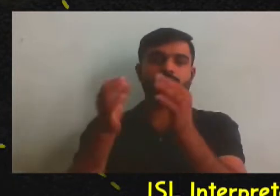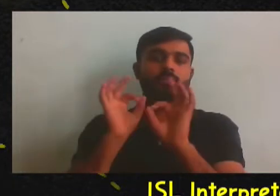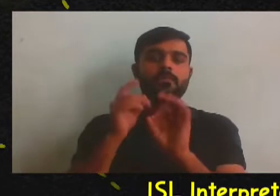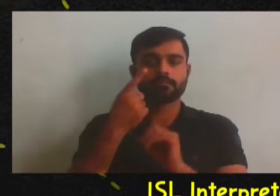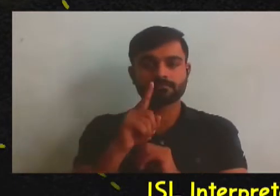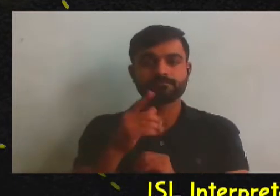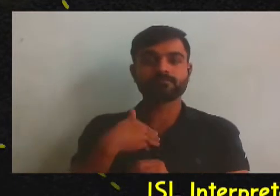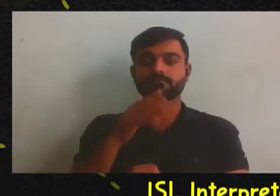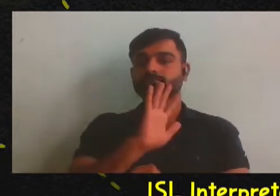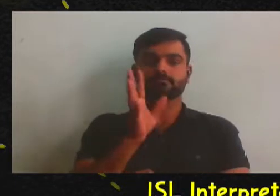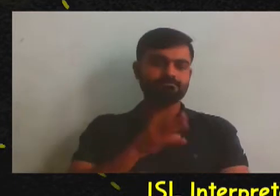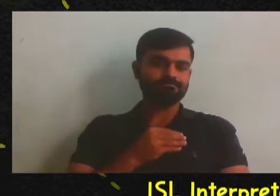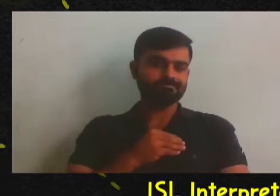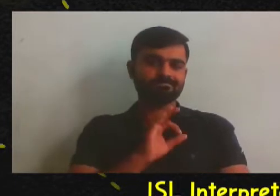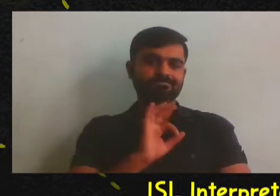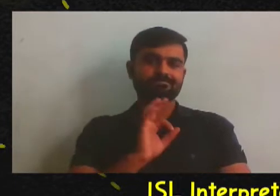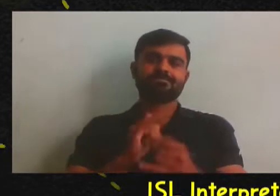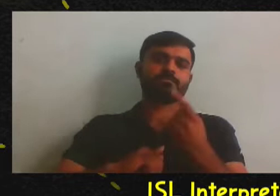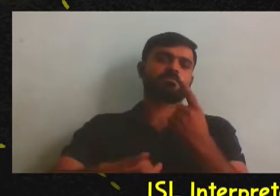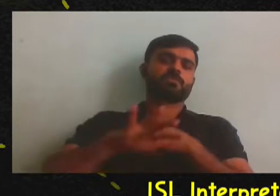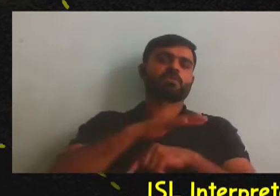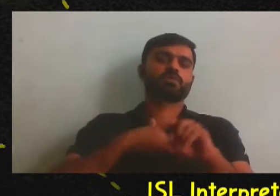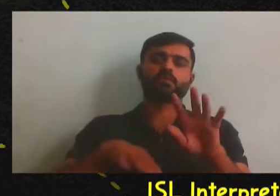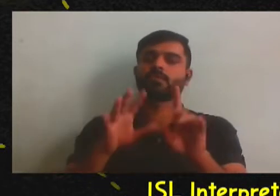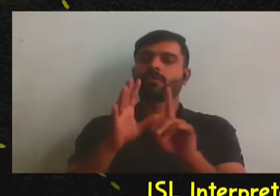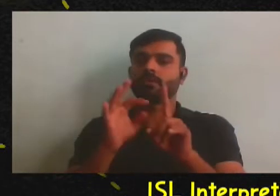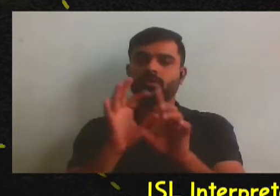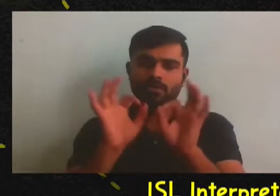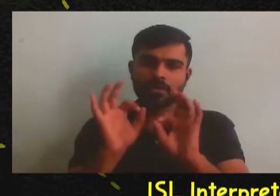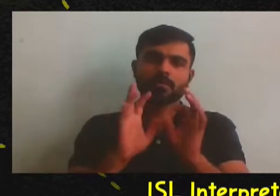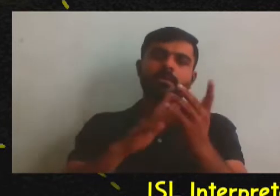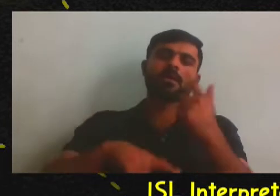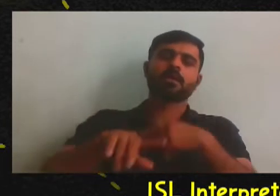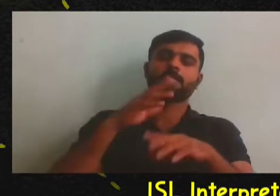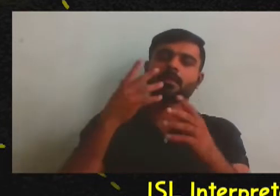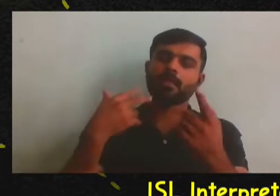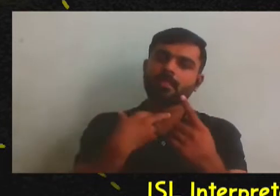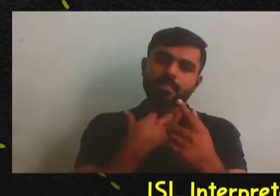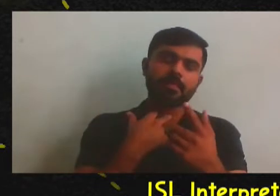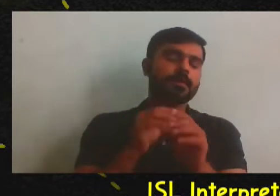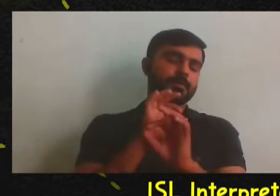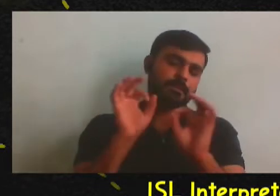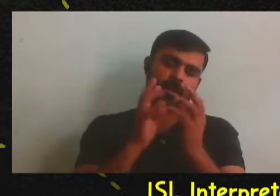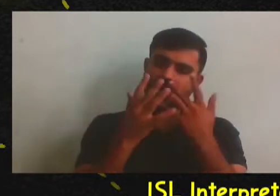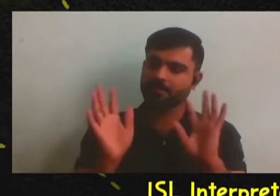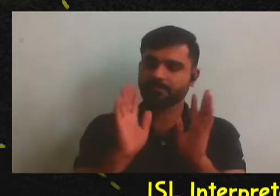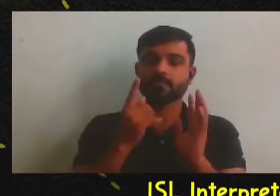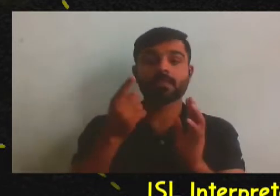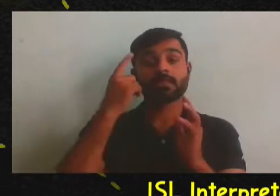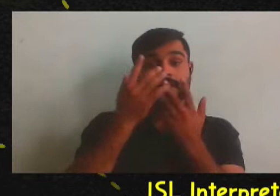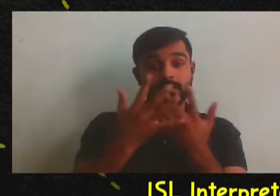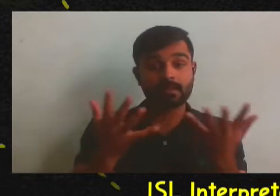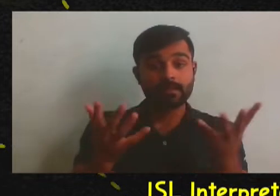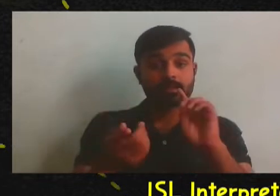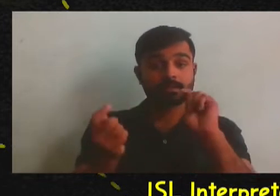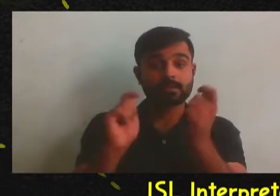We're not afraid of those situations. We're not doing cloak and dagger stuff anymore. So things have changed